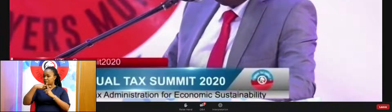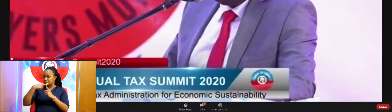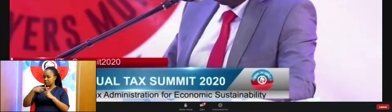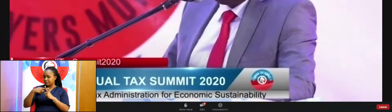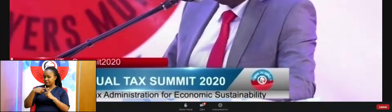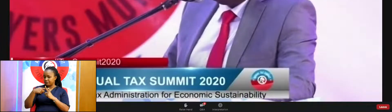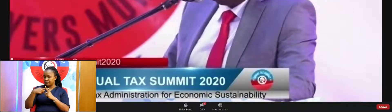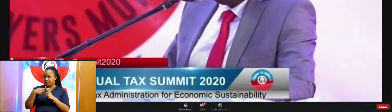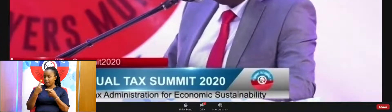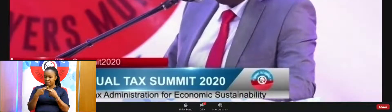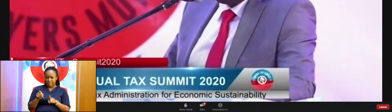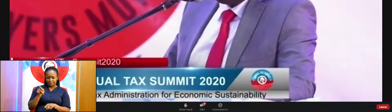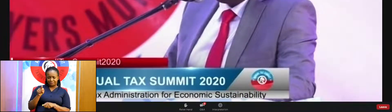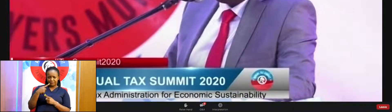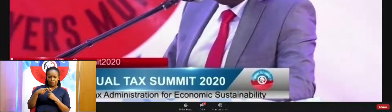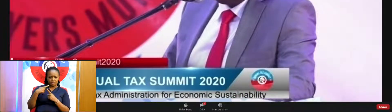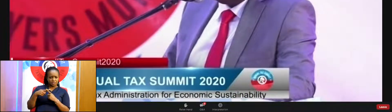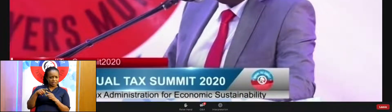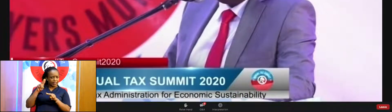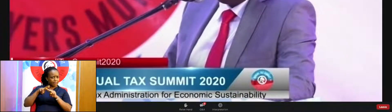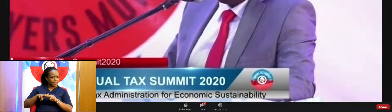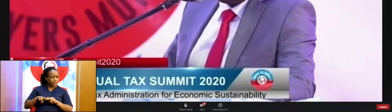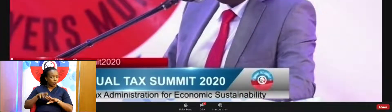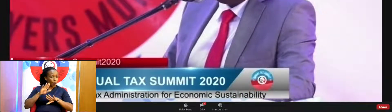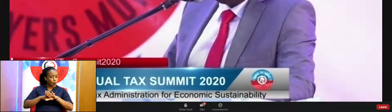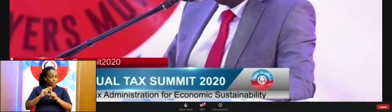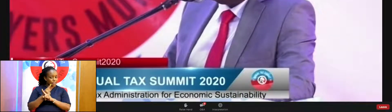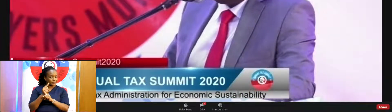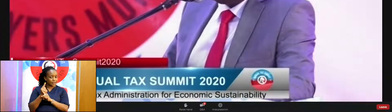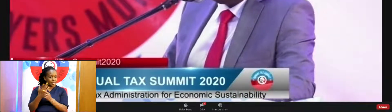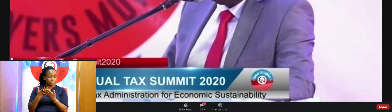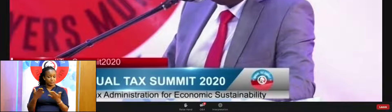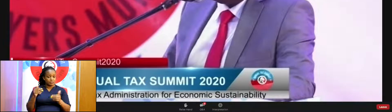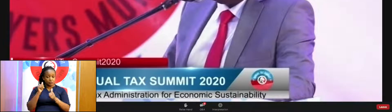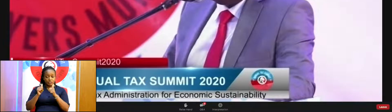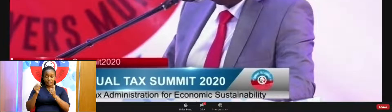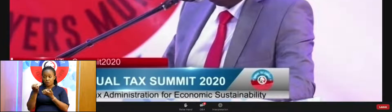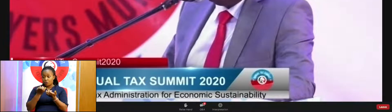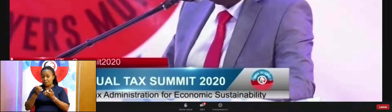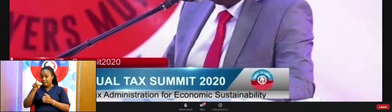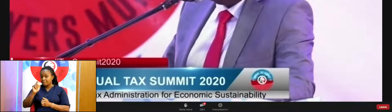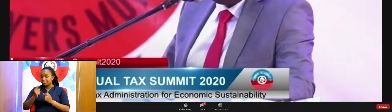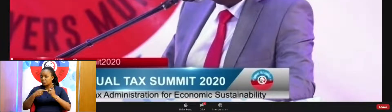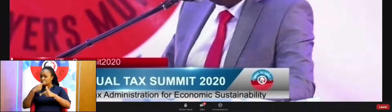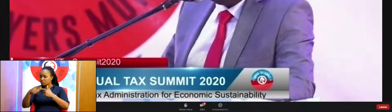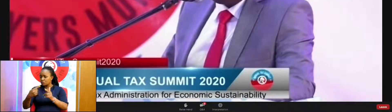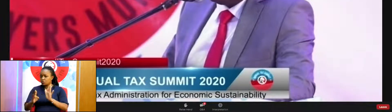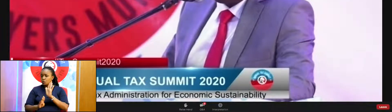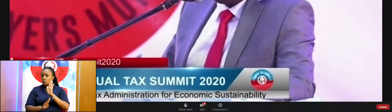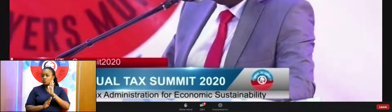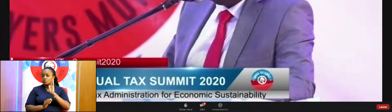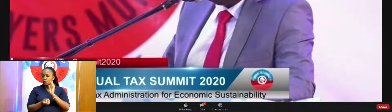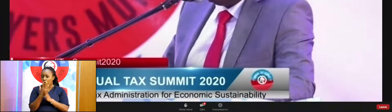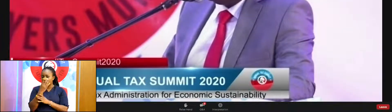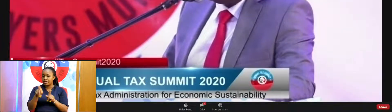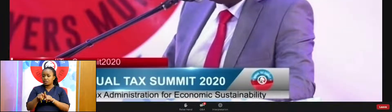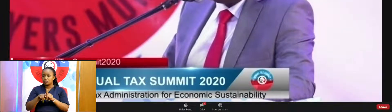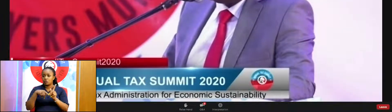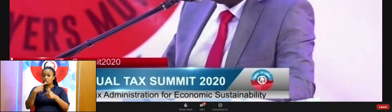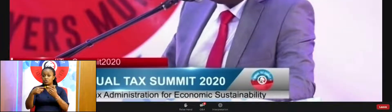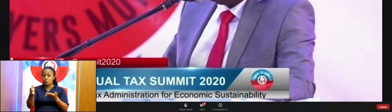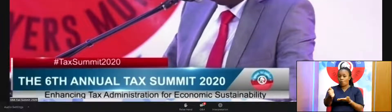this positivity will depend on a number of things that the economy must continue to grow for us to continue collecting